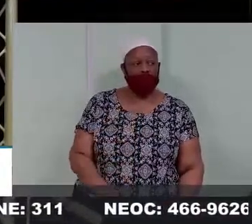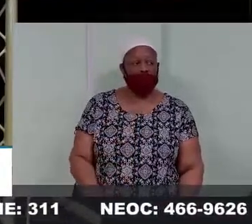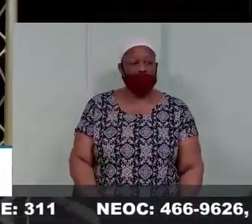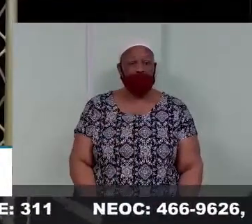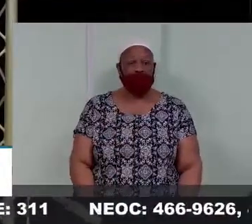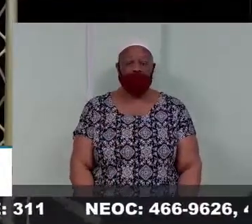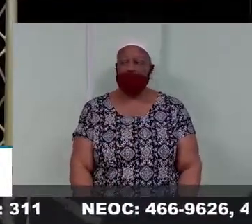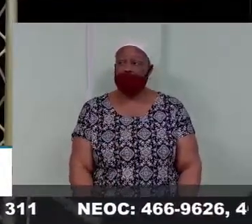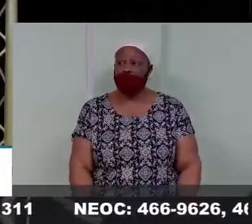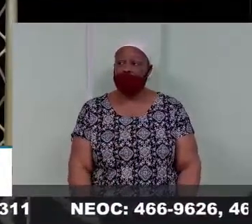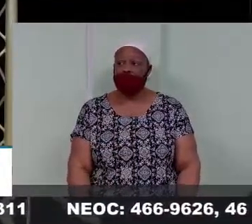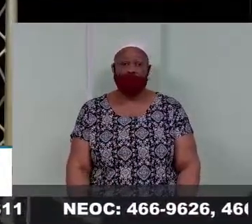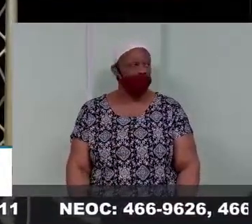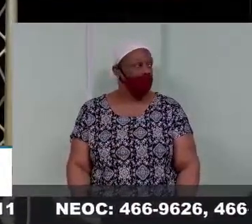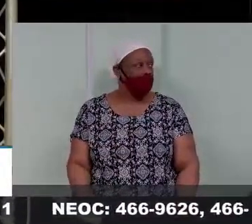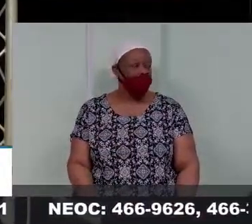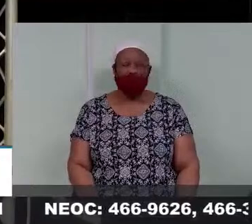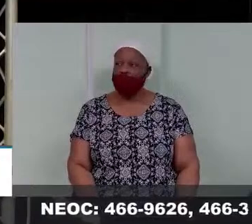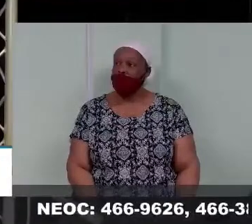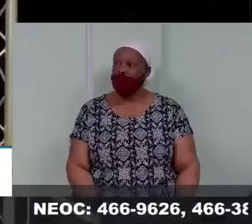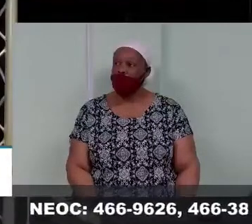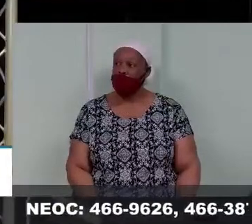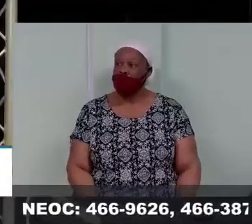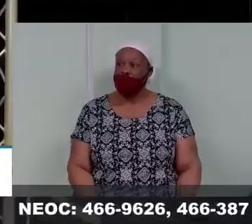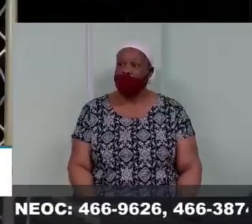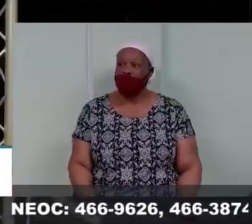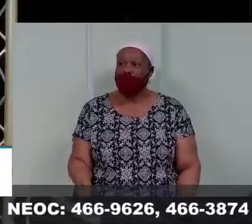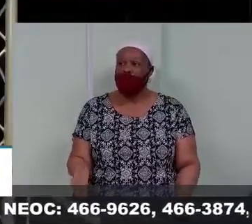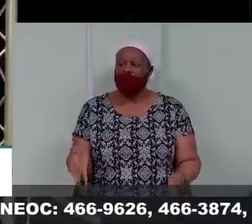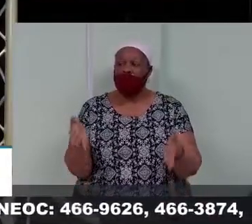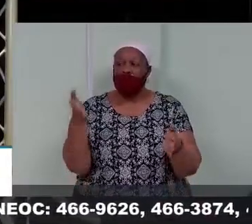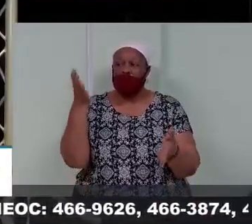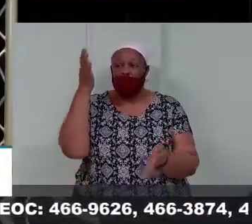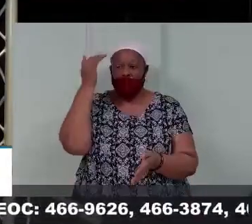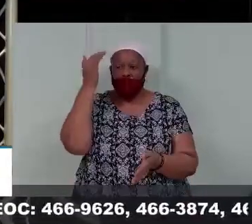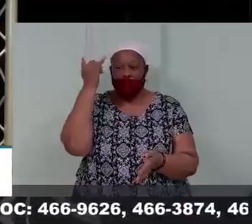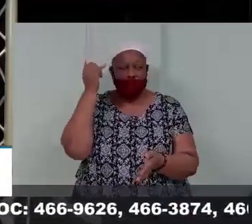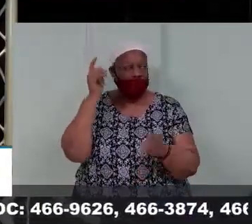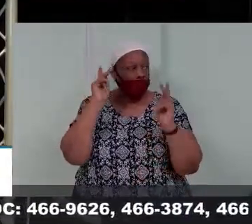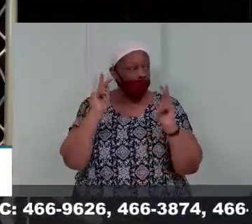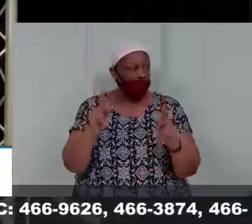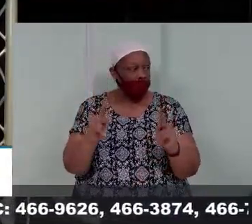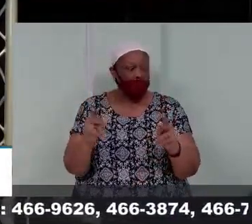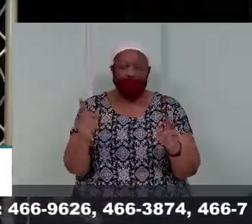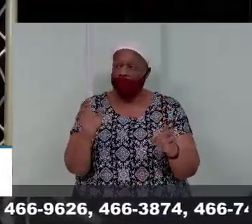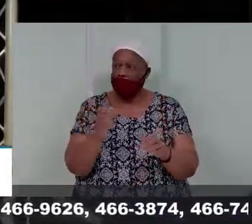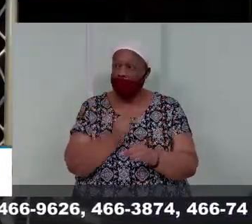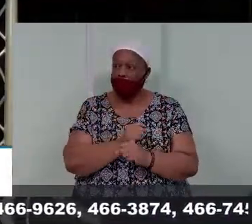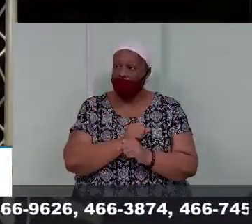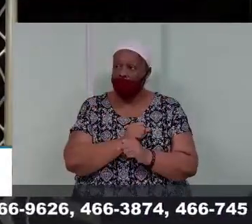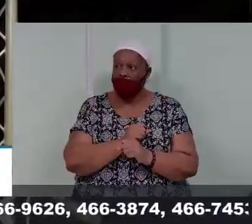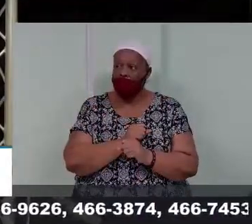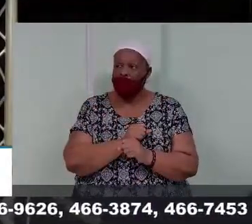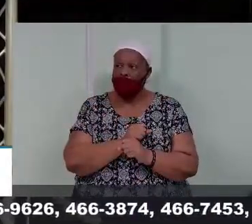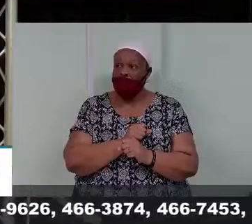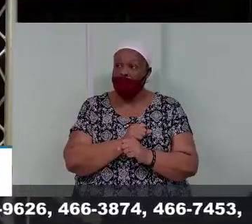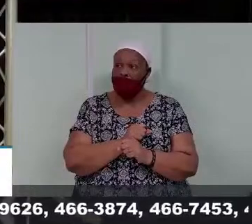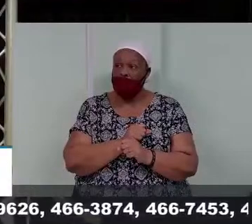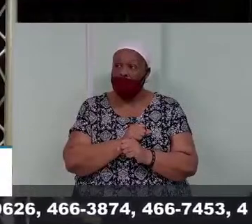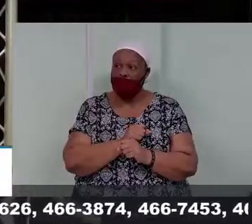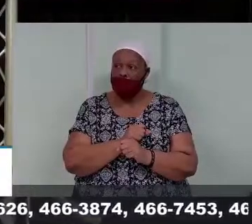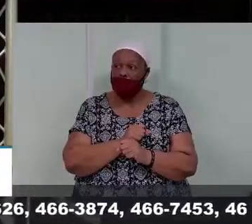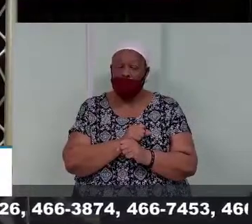please explain why permission is being given to persons to conduct events that